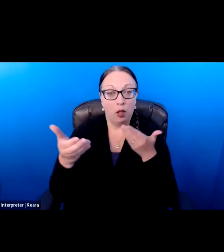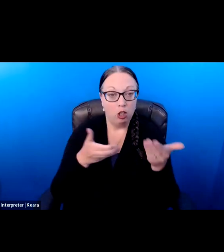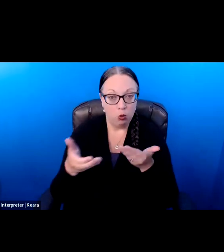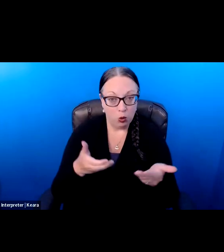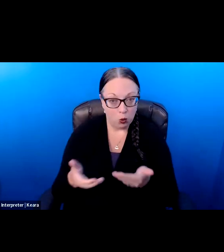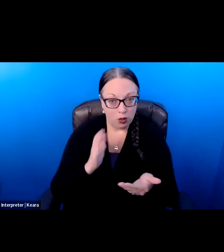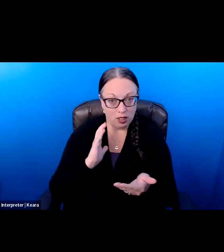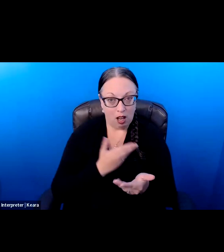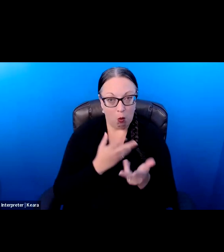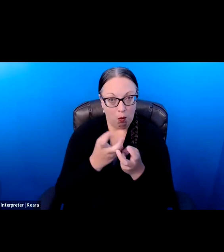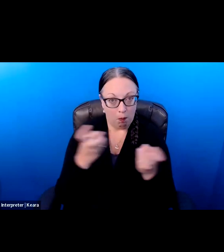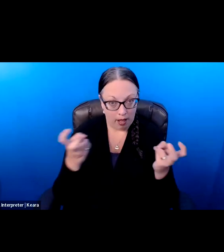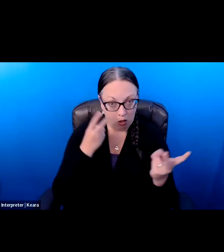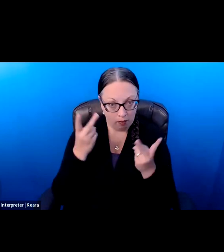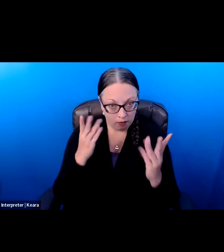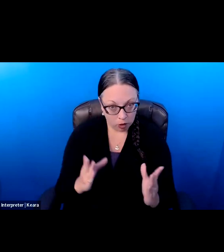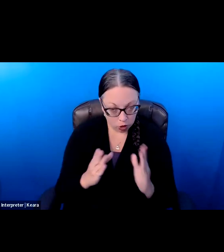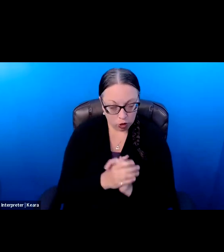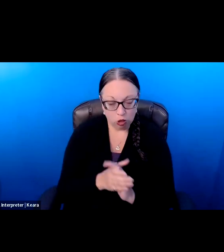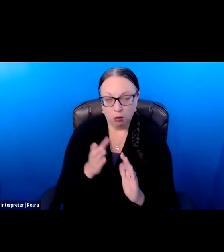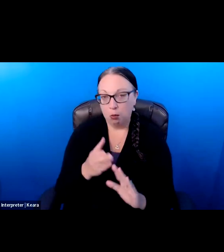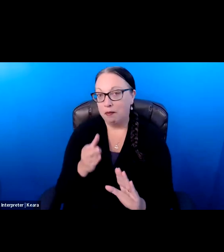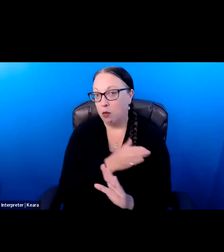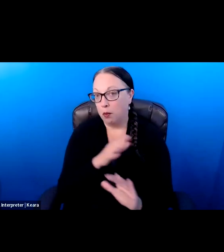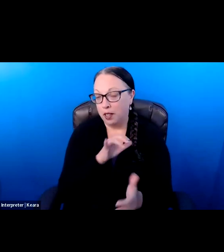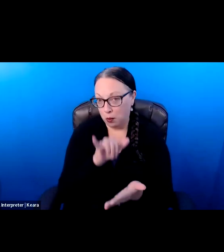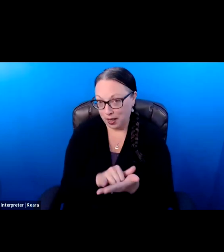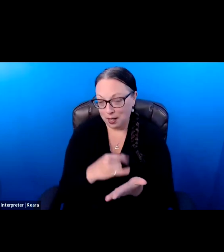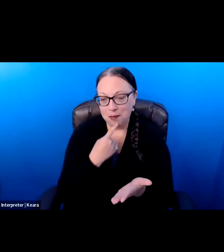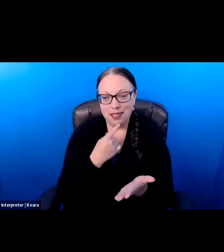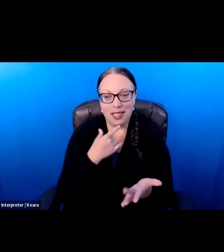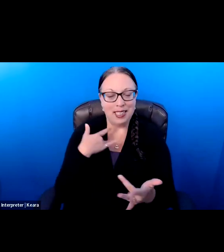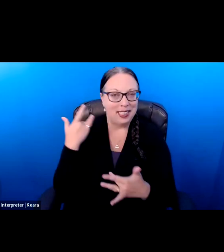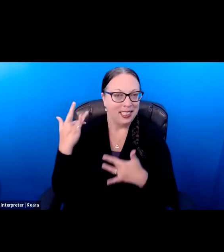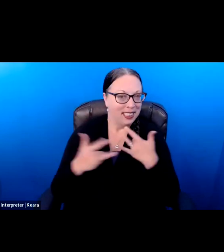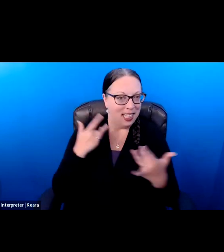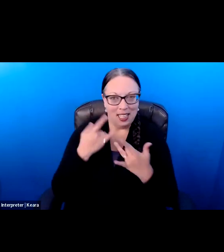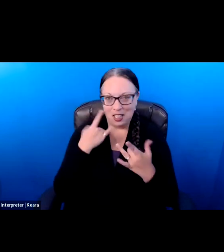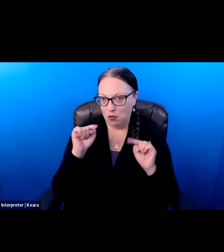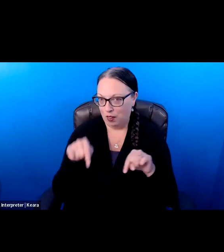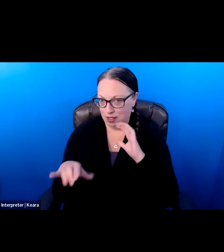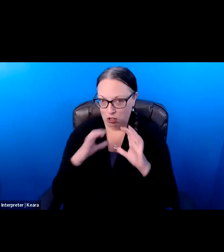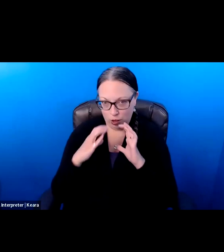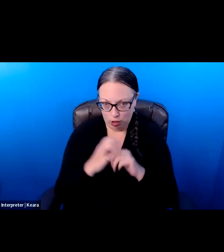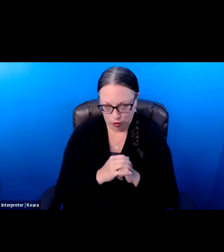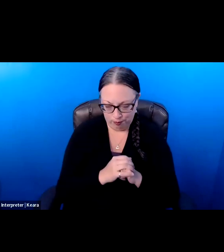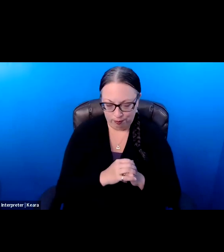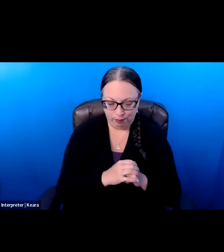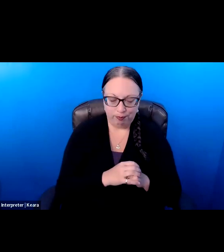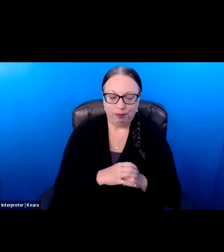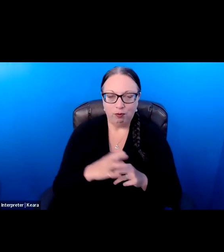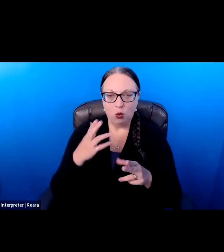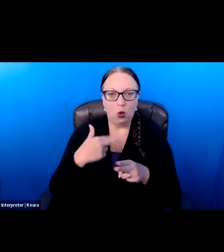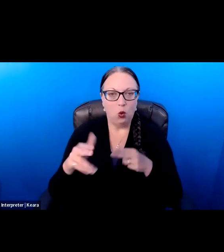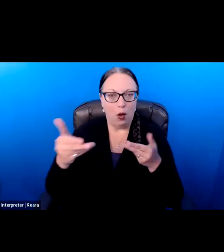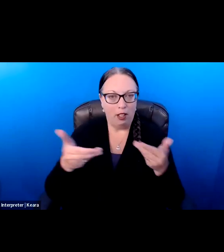our panel guests. But before I do, I'll just say I've been really excited for this conversation. So I'll quickly introduce